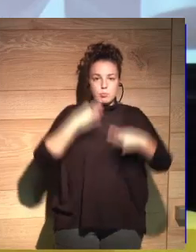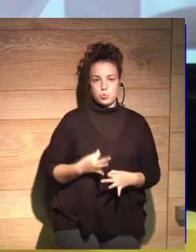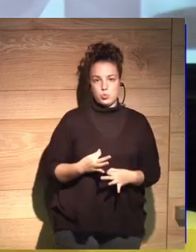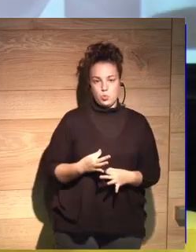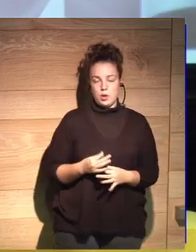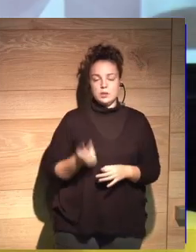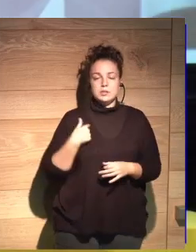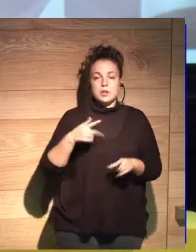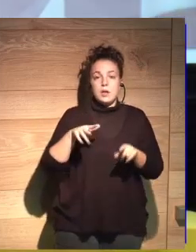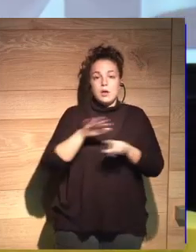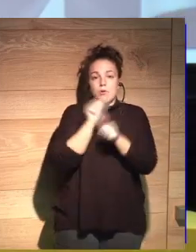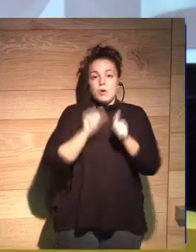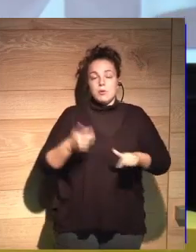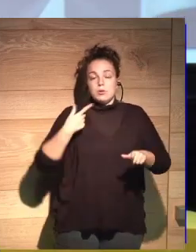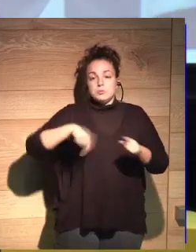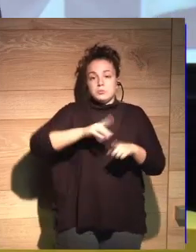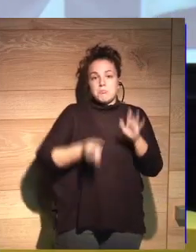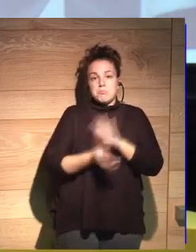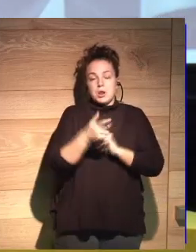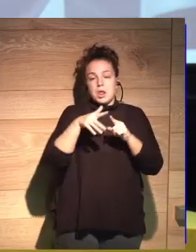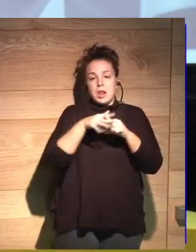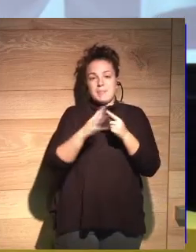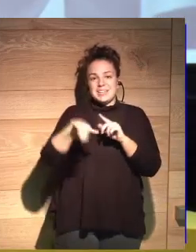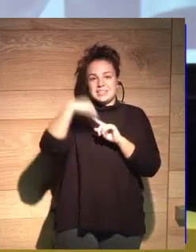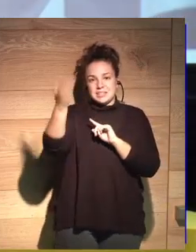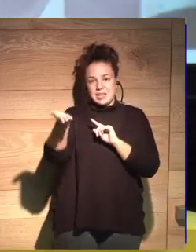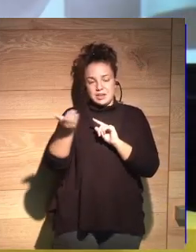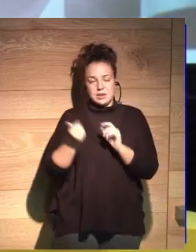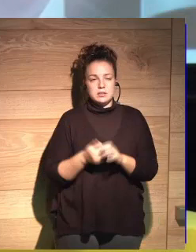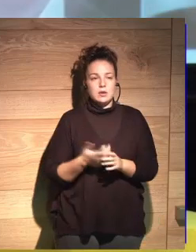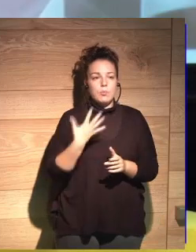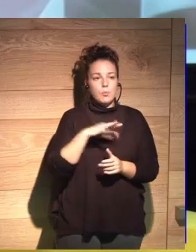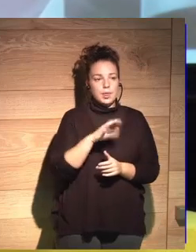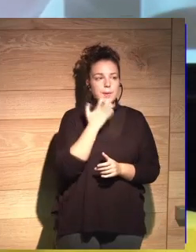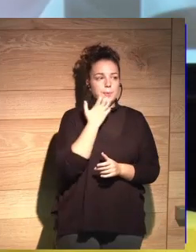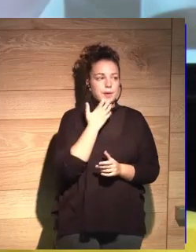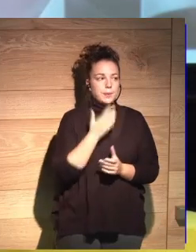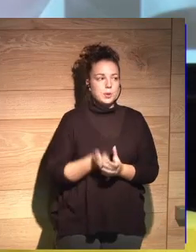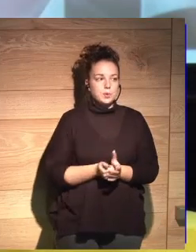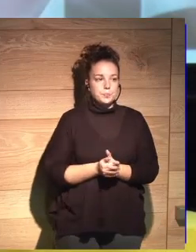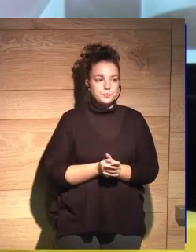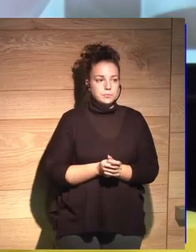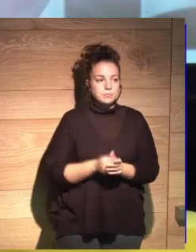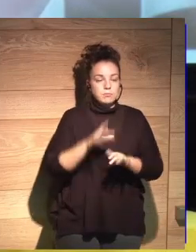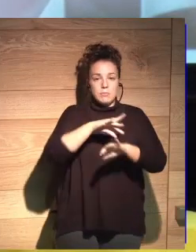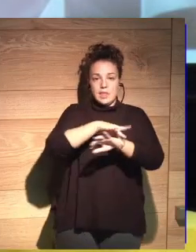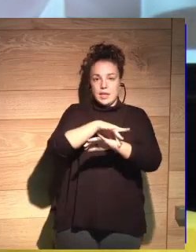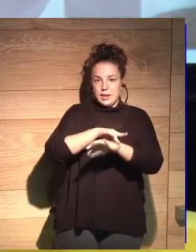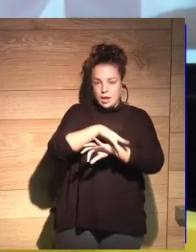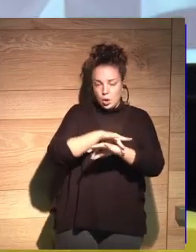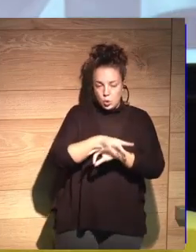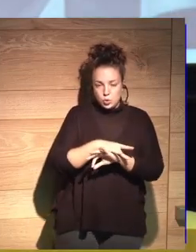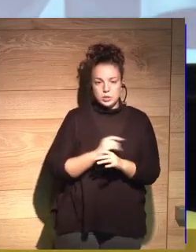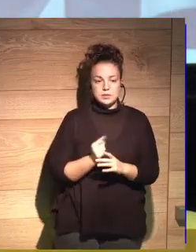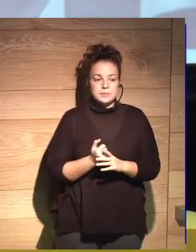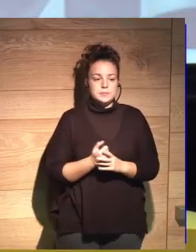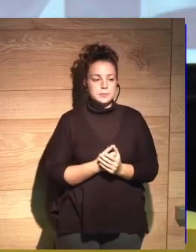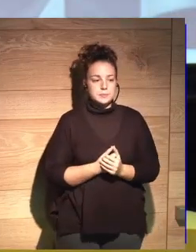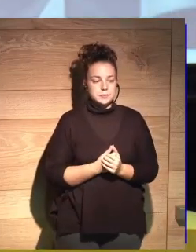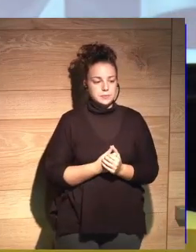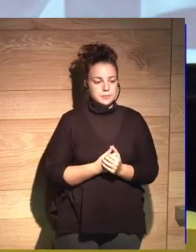that extend us. In some sense, our clocks are a collective timekeeping, just like a vaccination is a collective immune